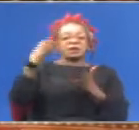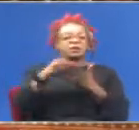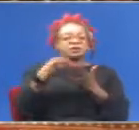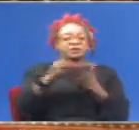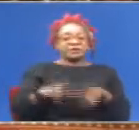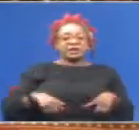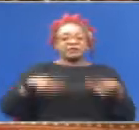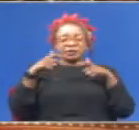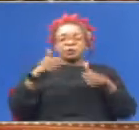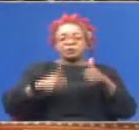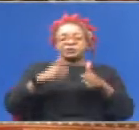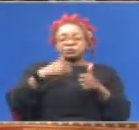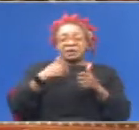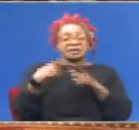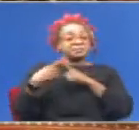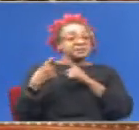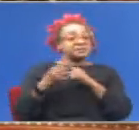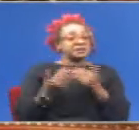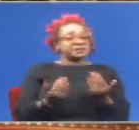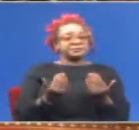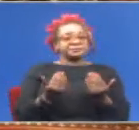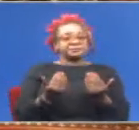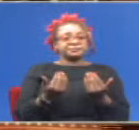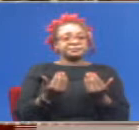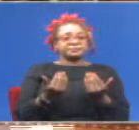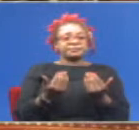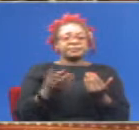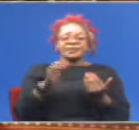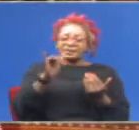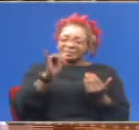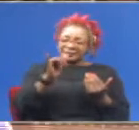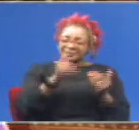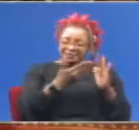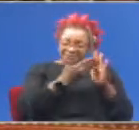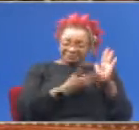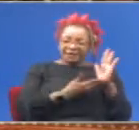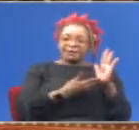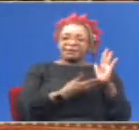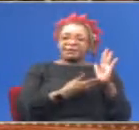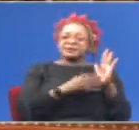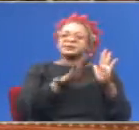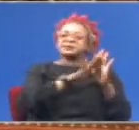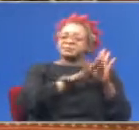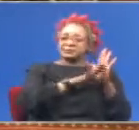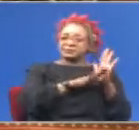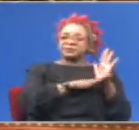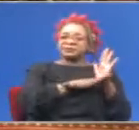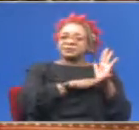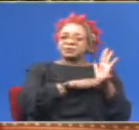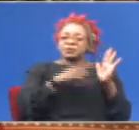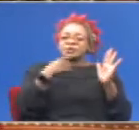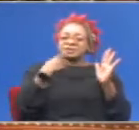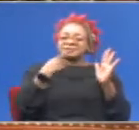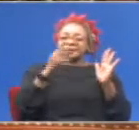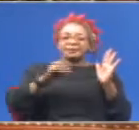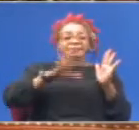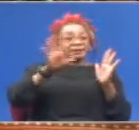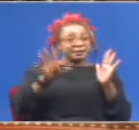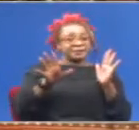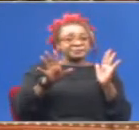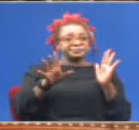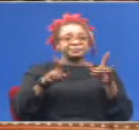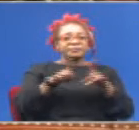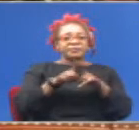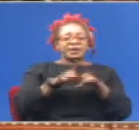currently experiencing. That is contained in the statement. You have stated clearly as one of